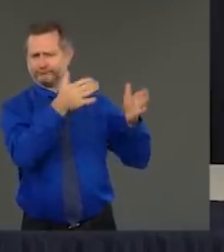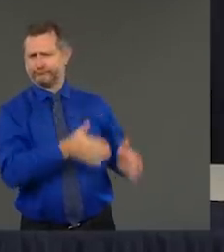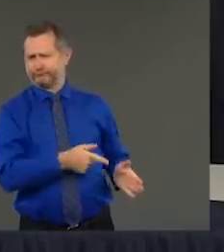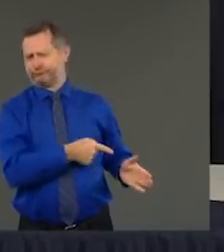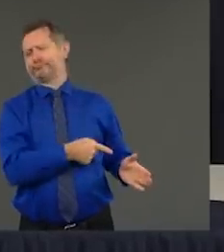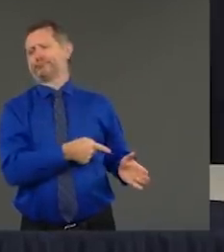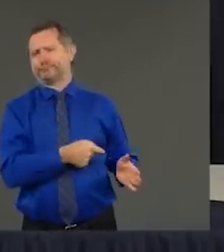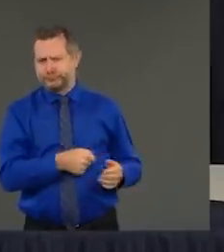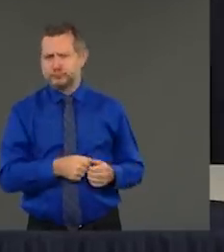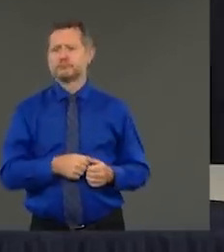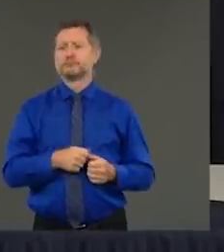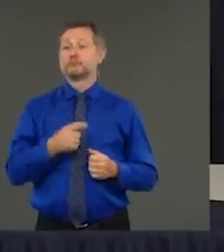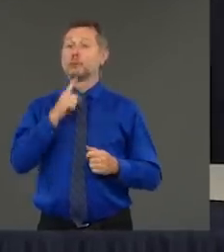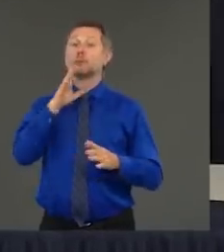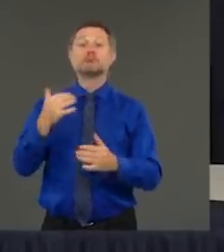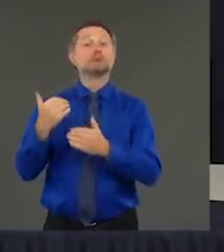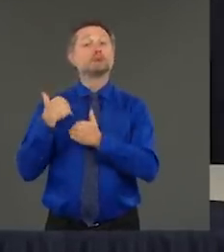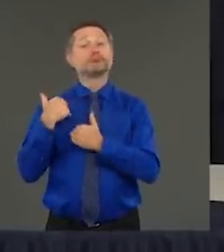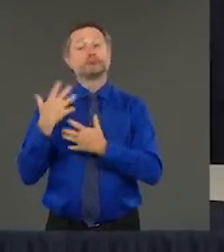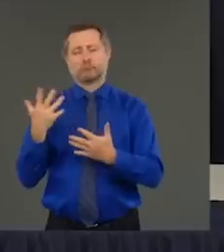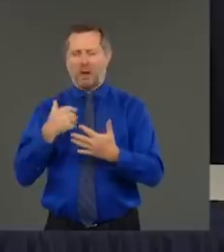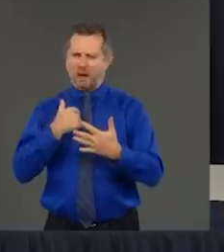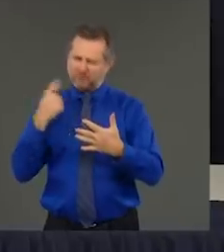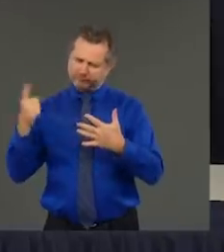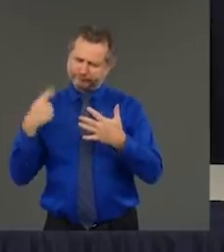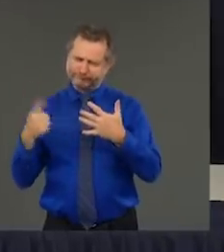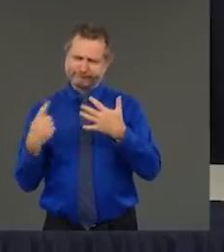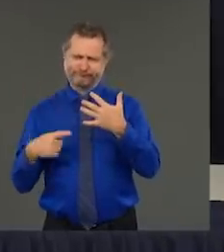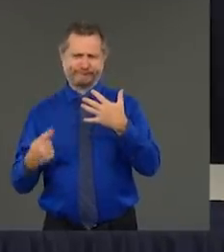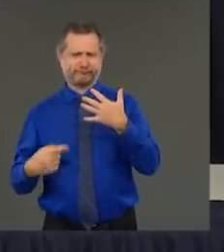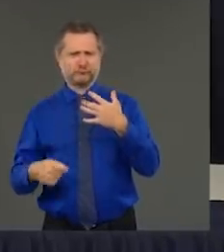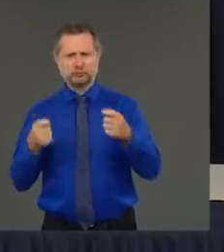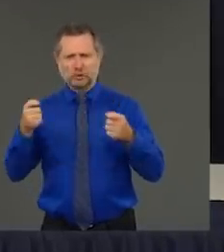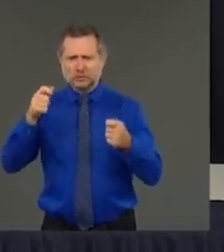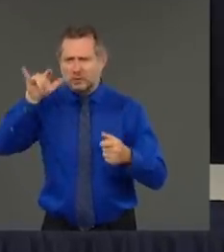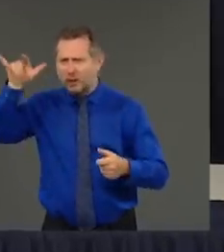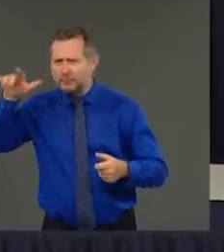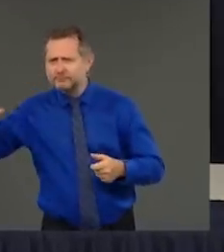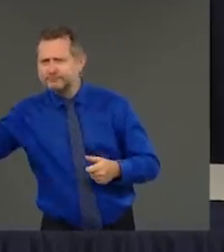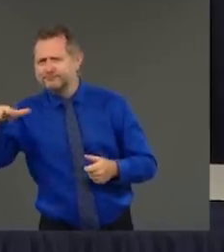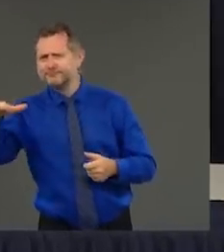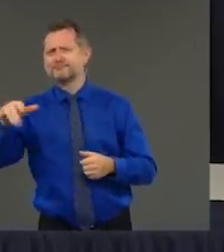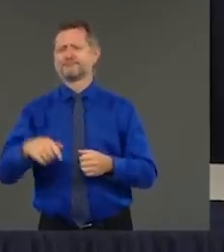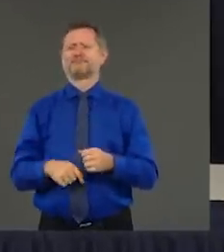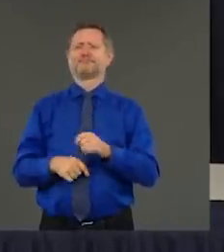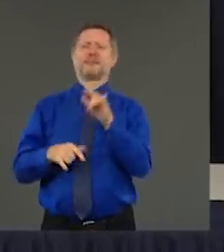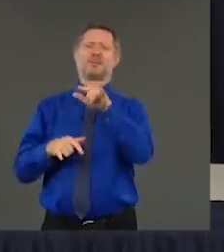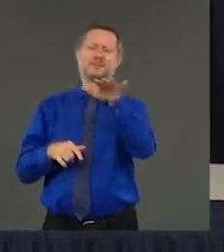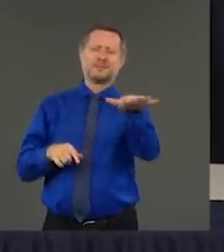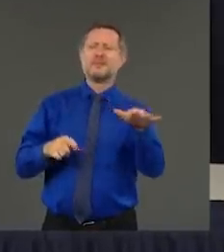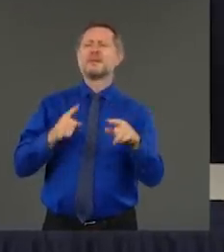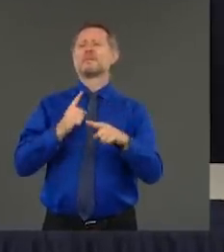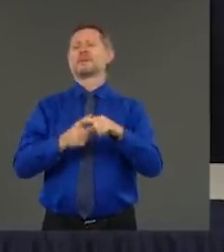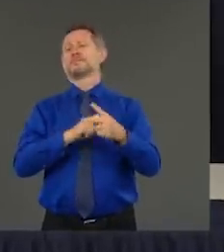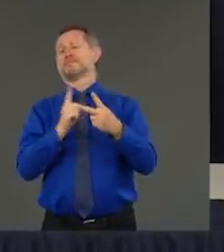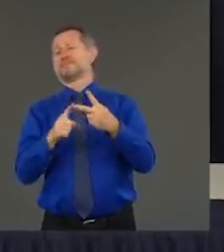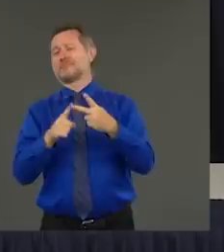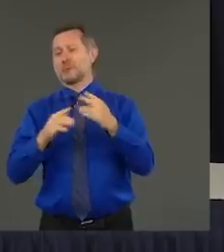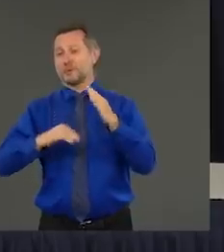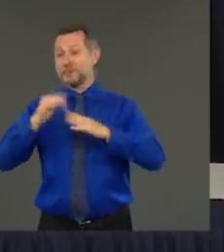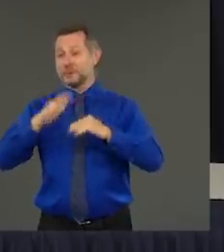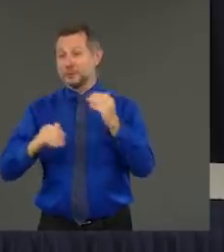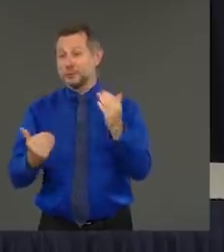other things, the administration of the airports, building the new John F. Kennedy,